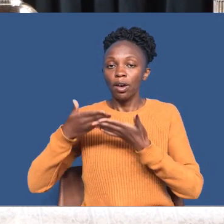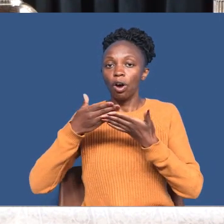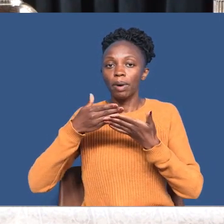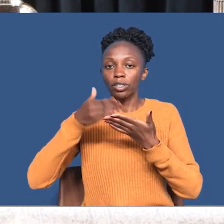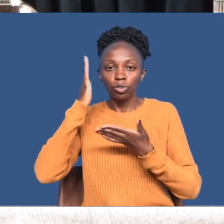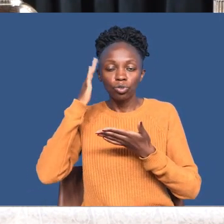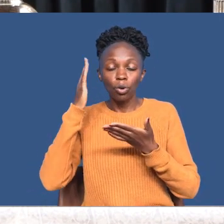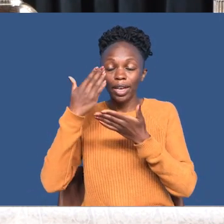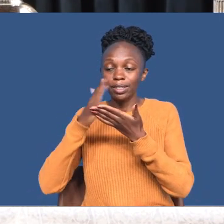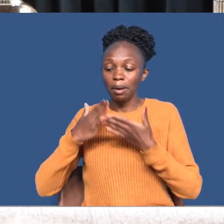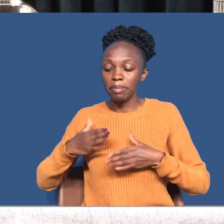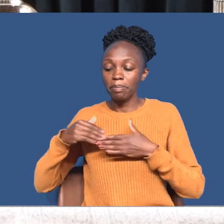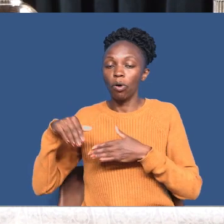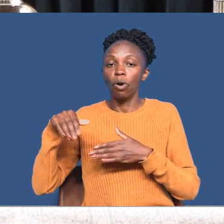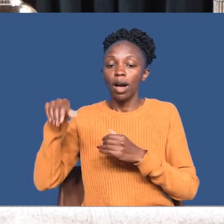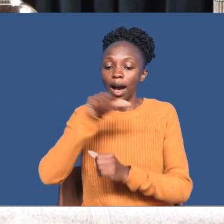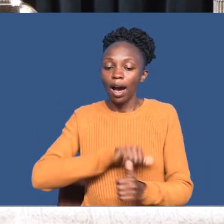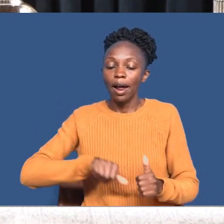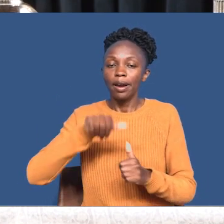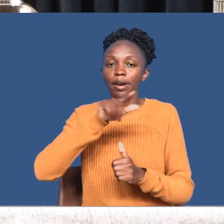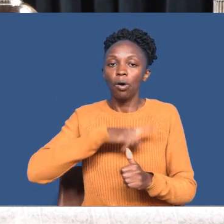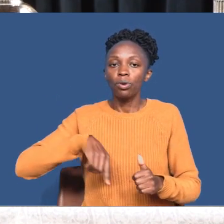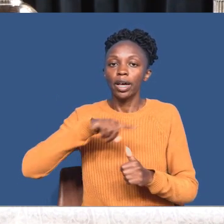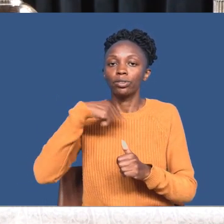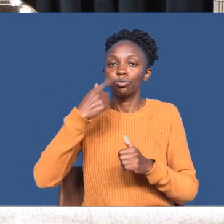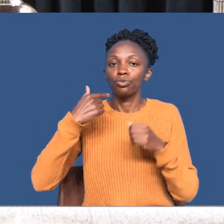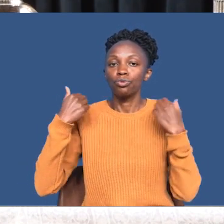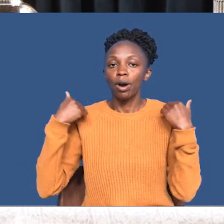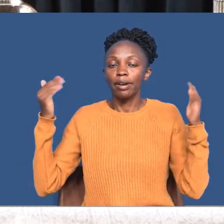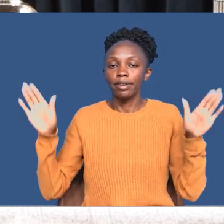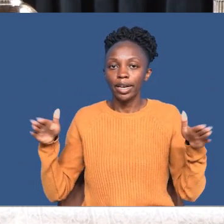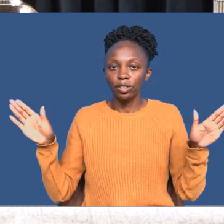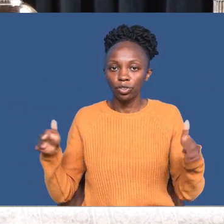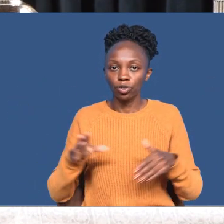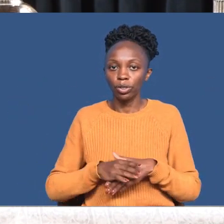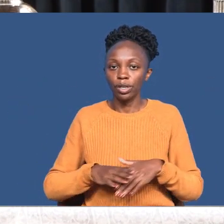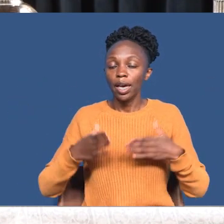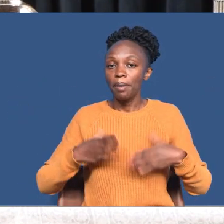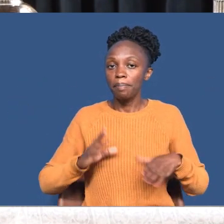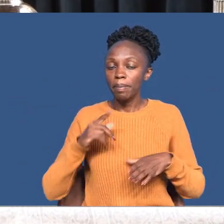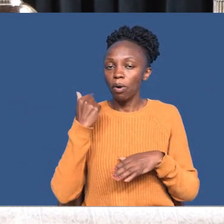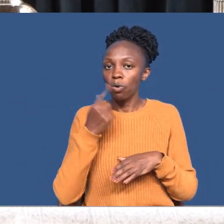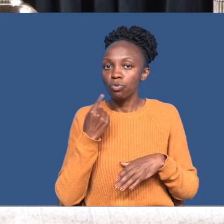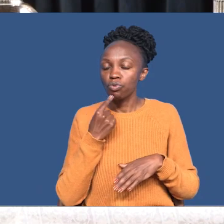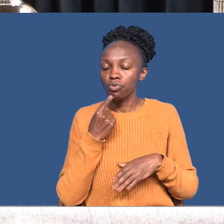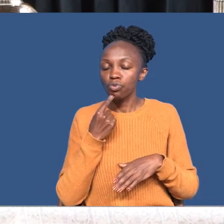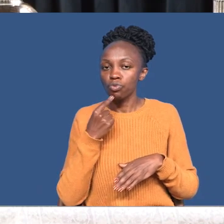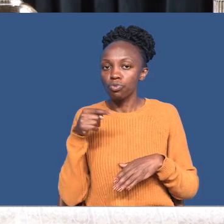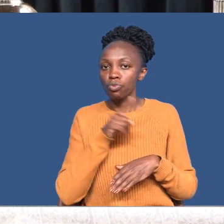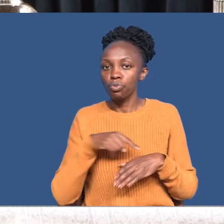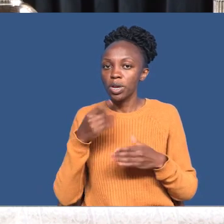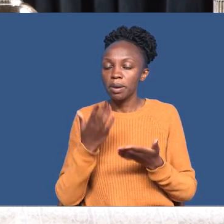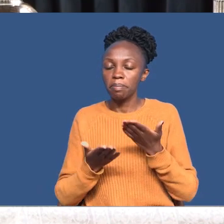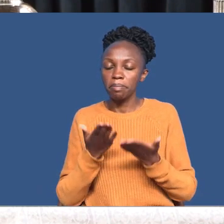there are people around us who are angels. People that we may not